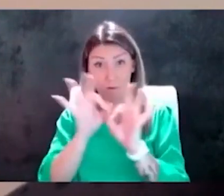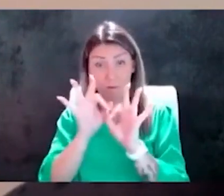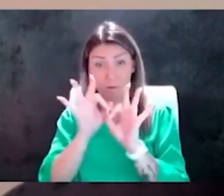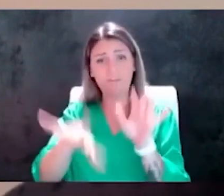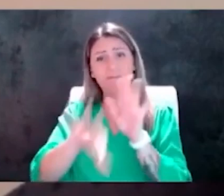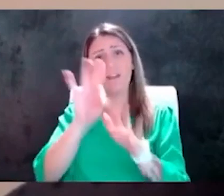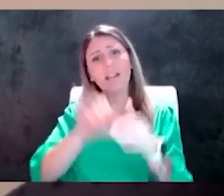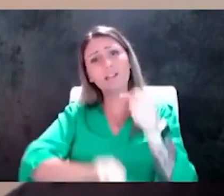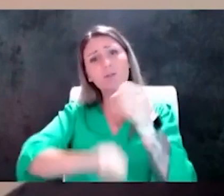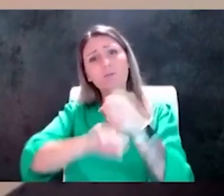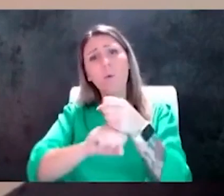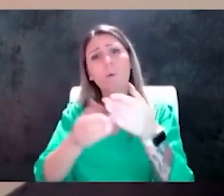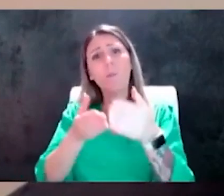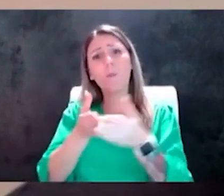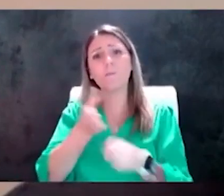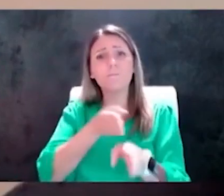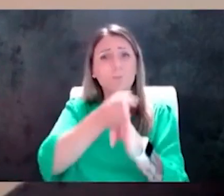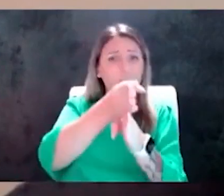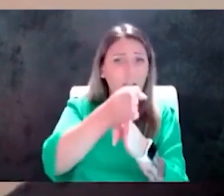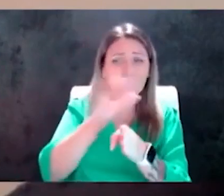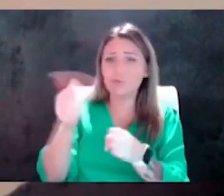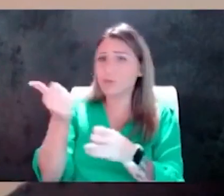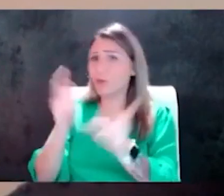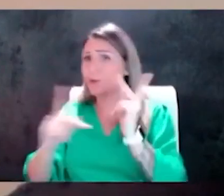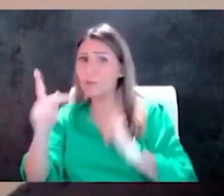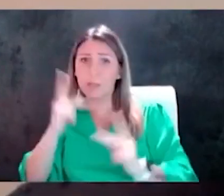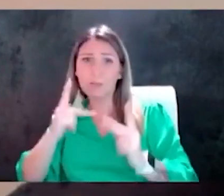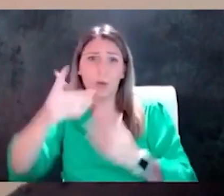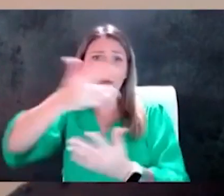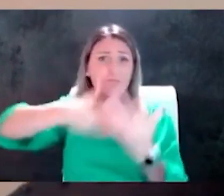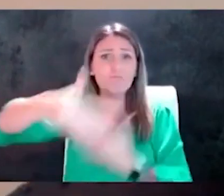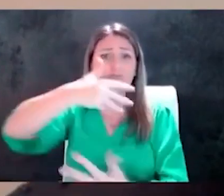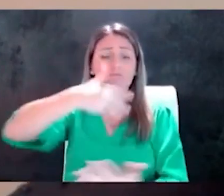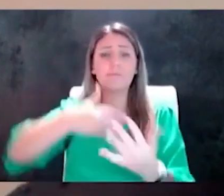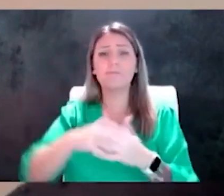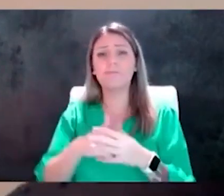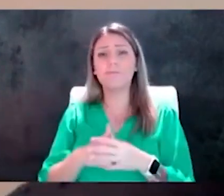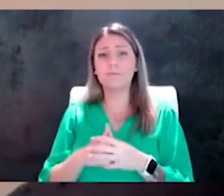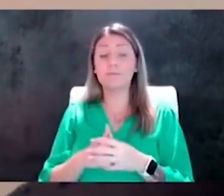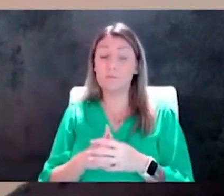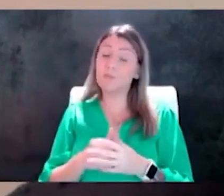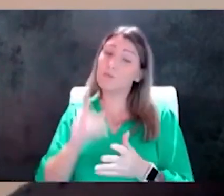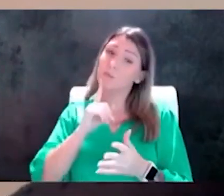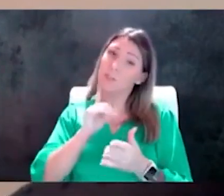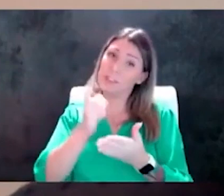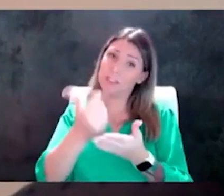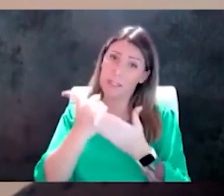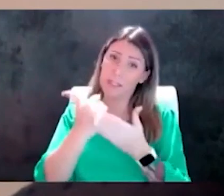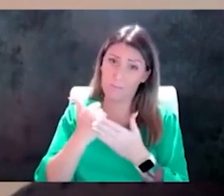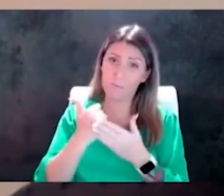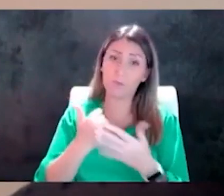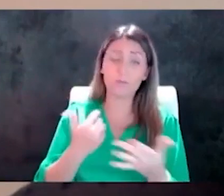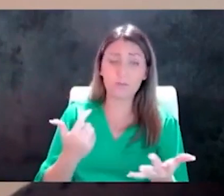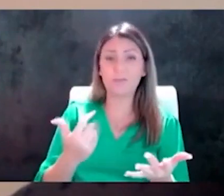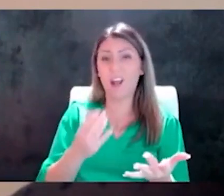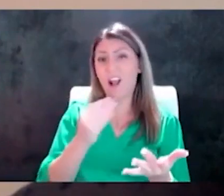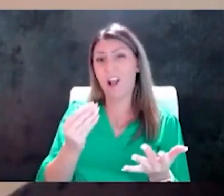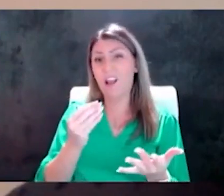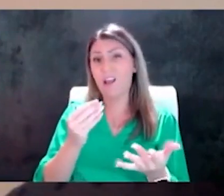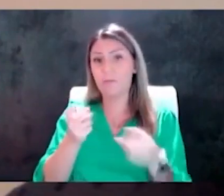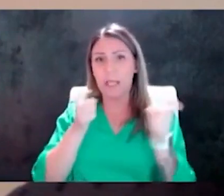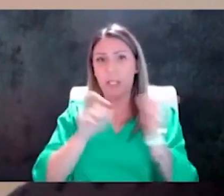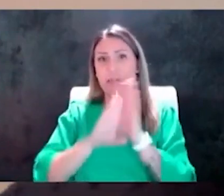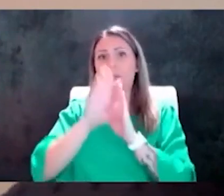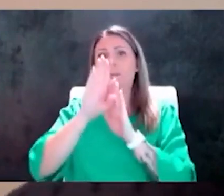through professionals and other people, and that was super helpful for me in managing the ups and downs, which